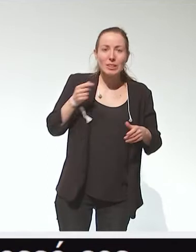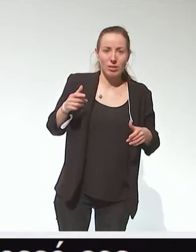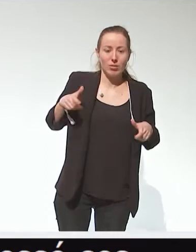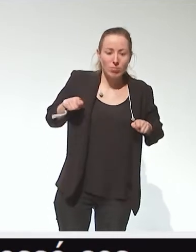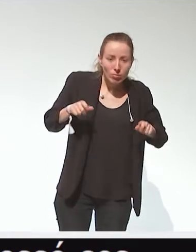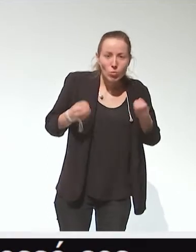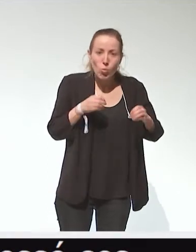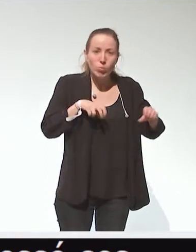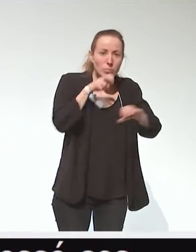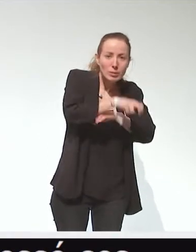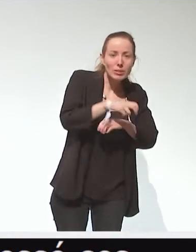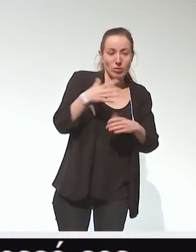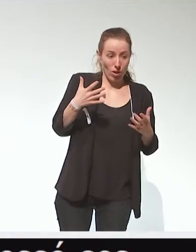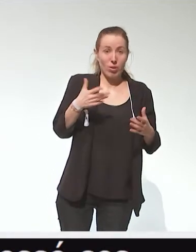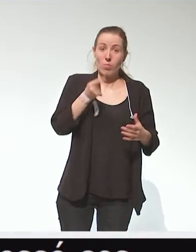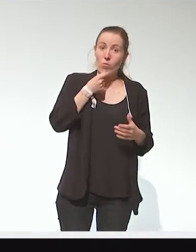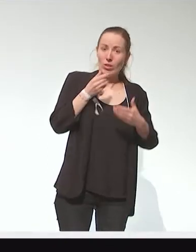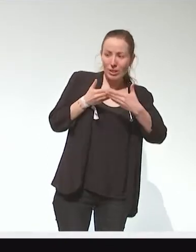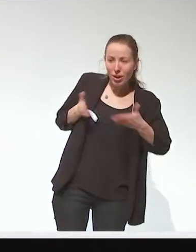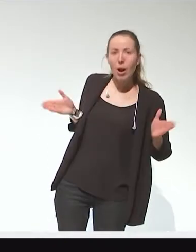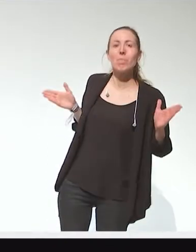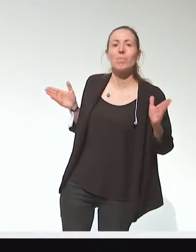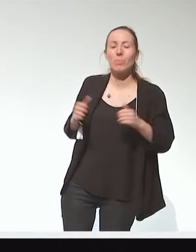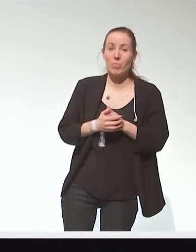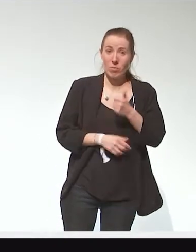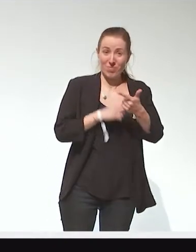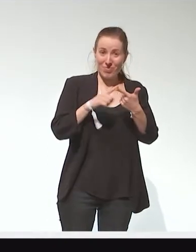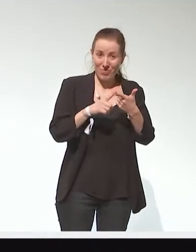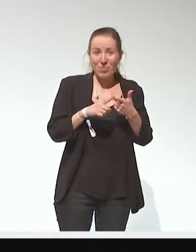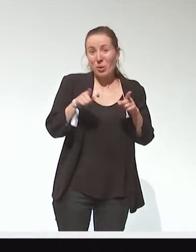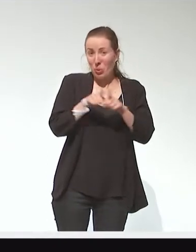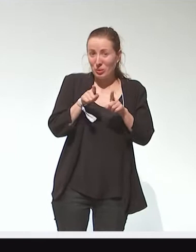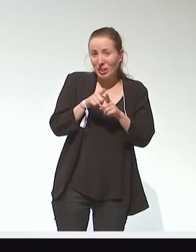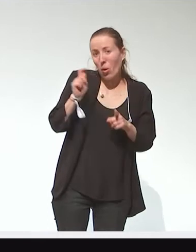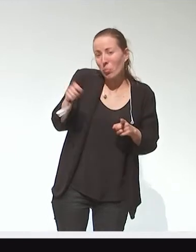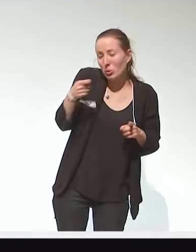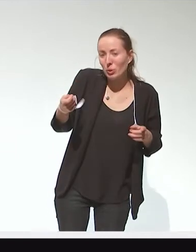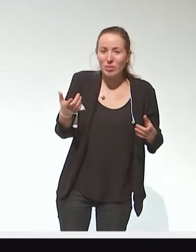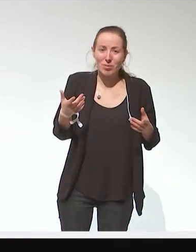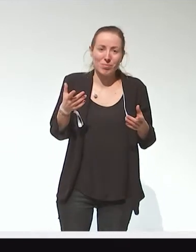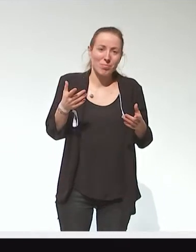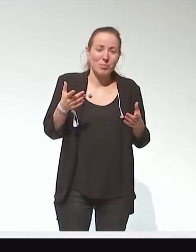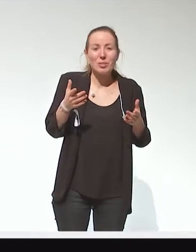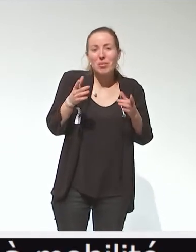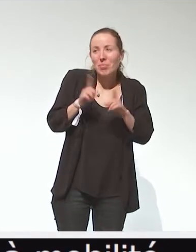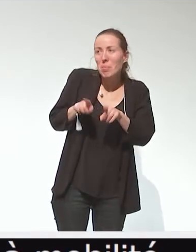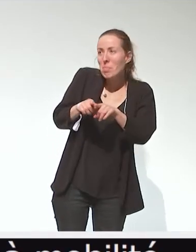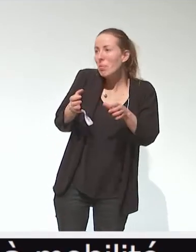people with reduced mobility, but we need to do even more, if I may say